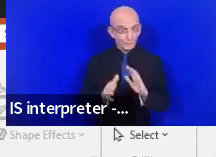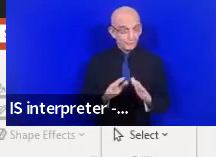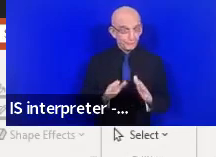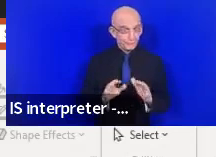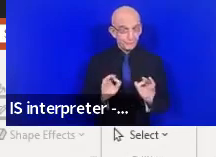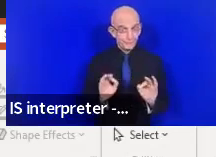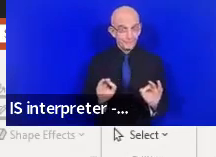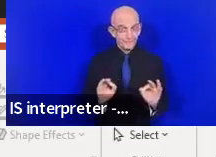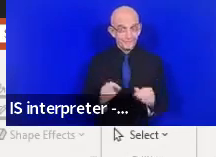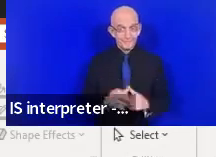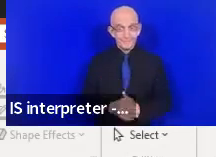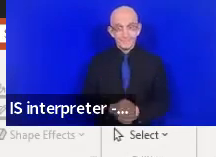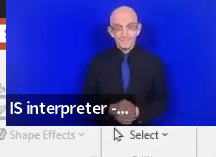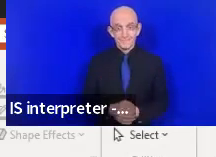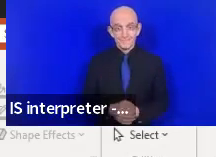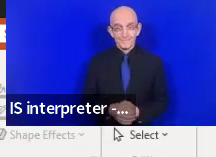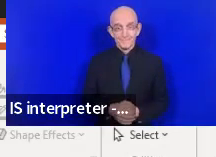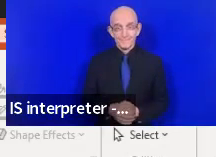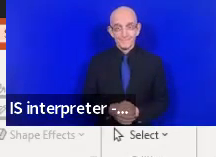Hello?